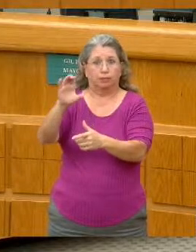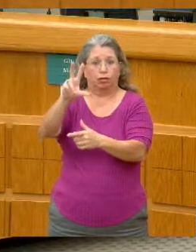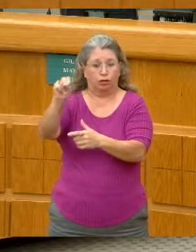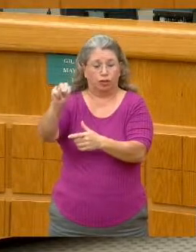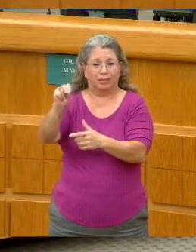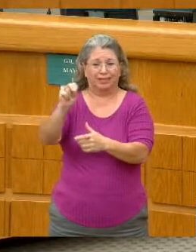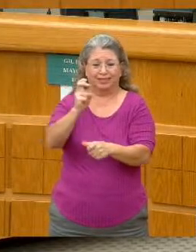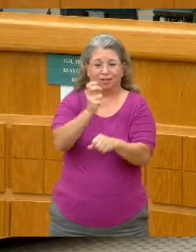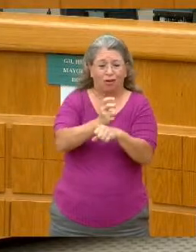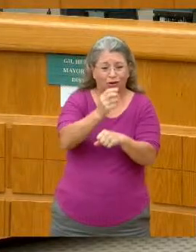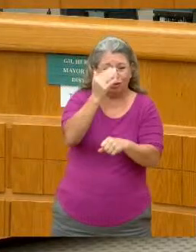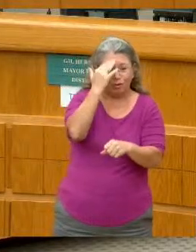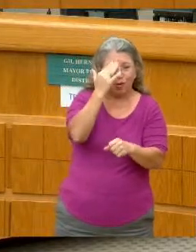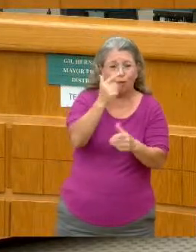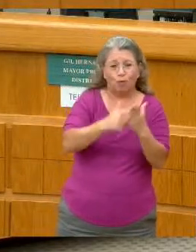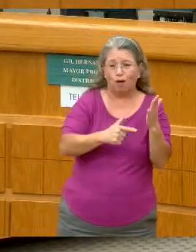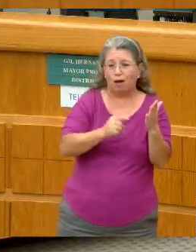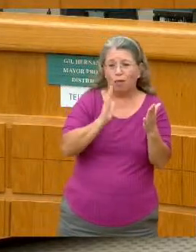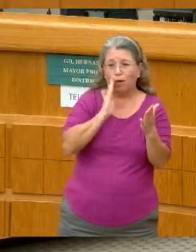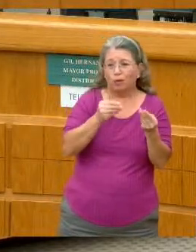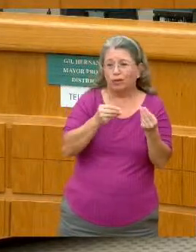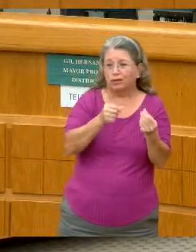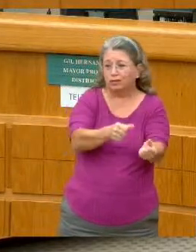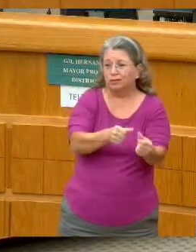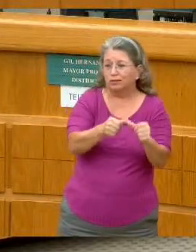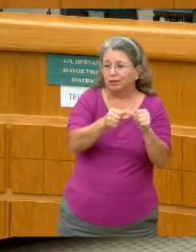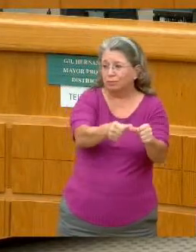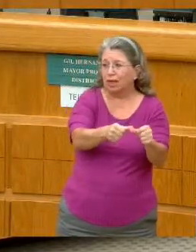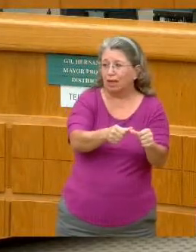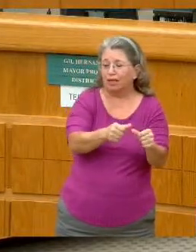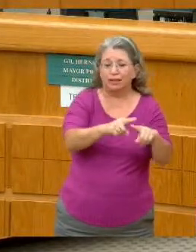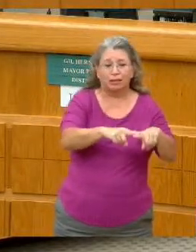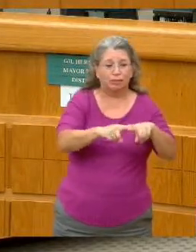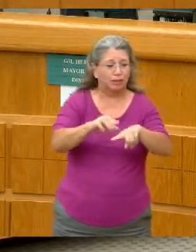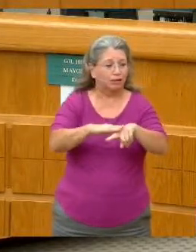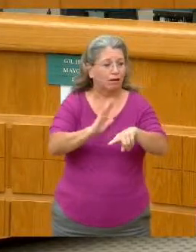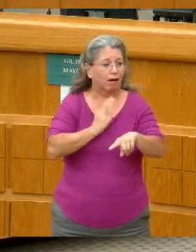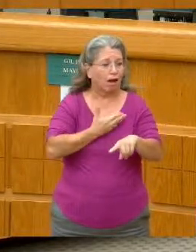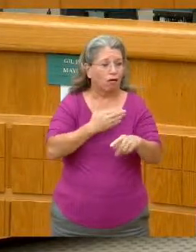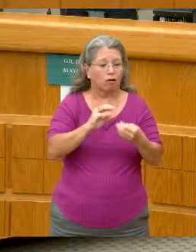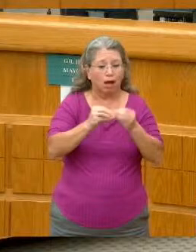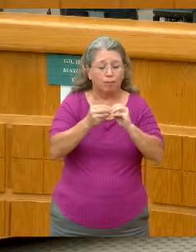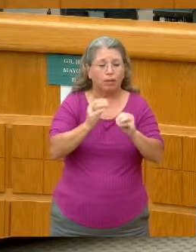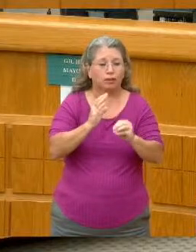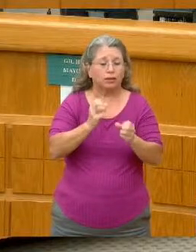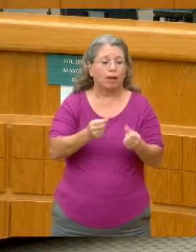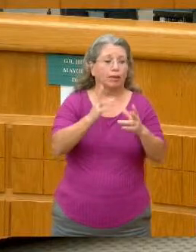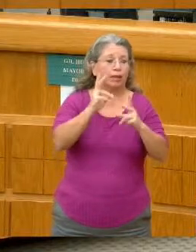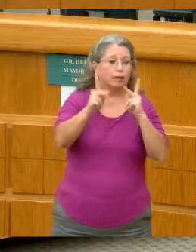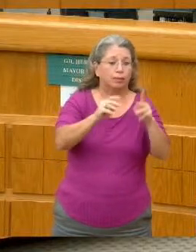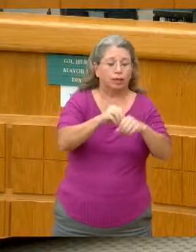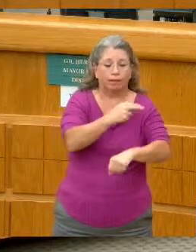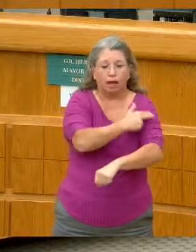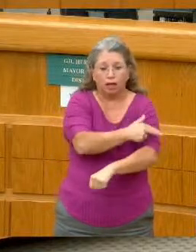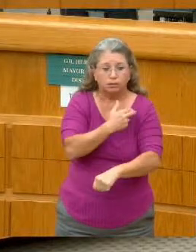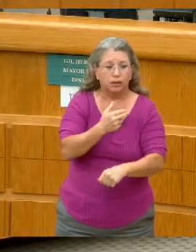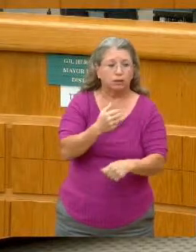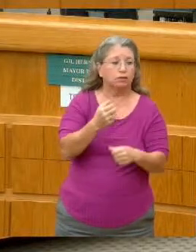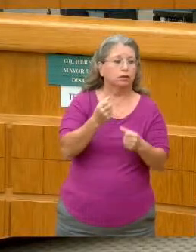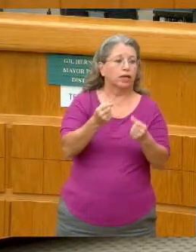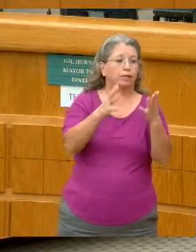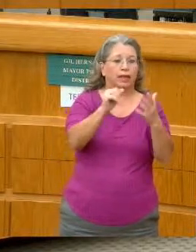hard to know because depending on how we're doing with our numbers, what our hospitalizations are, the number of cases we have, and other things,